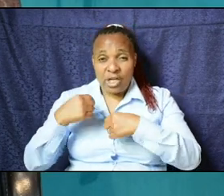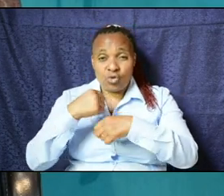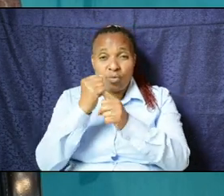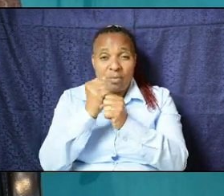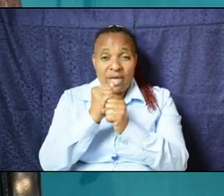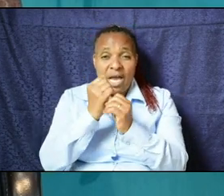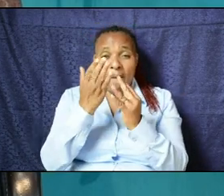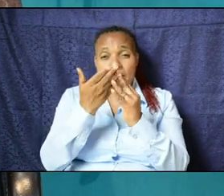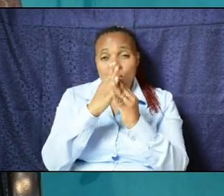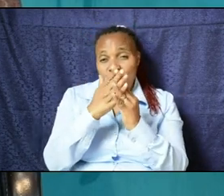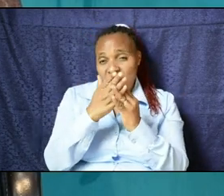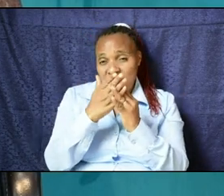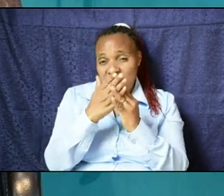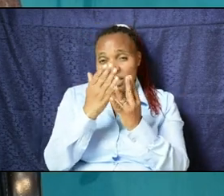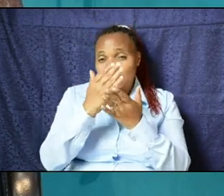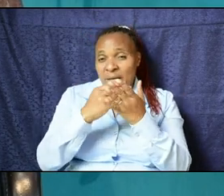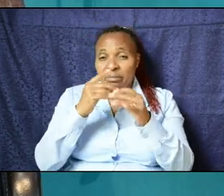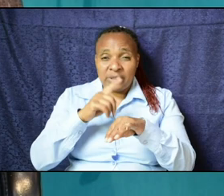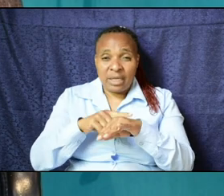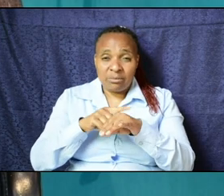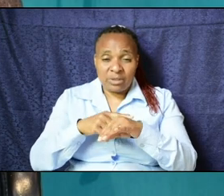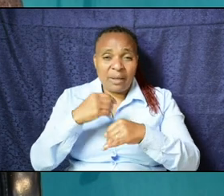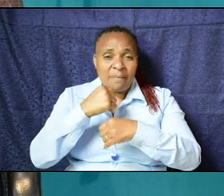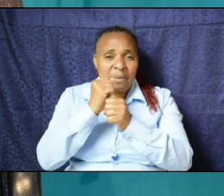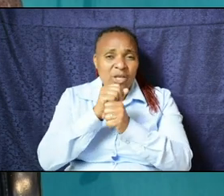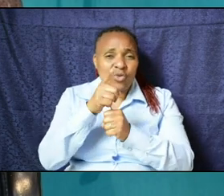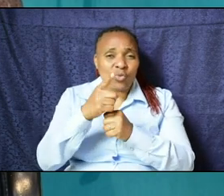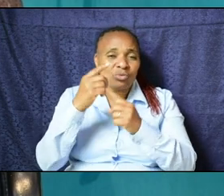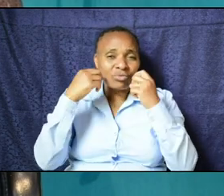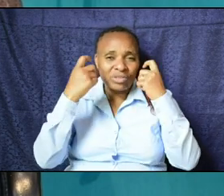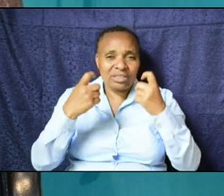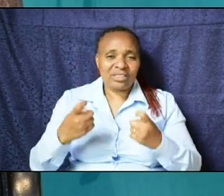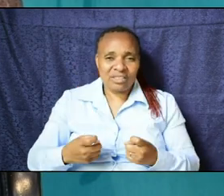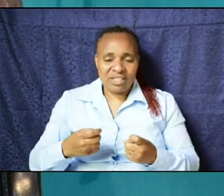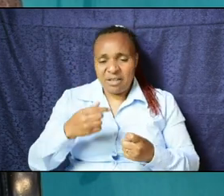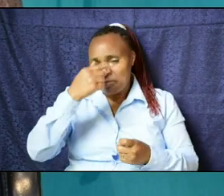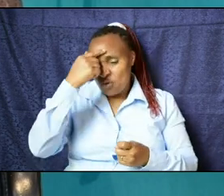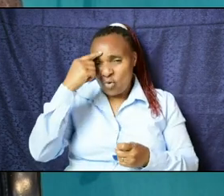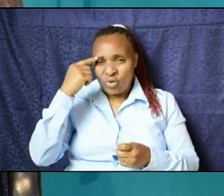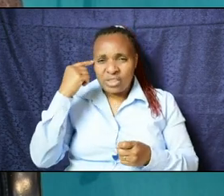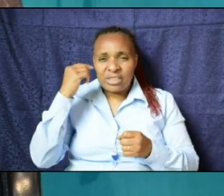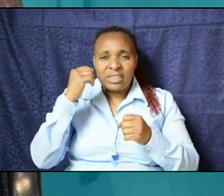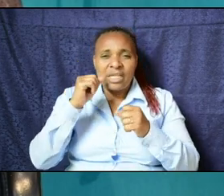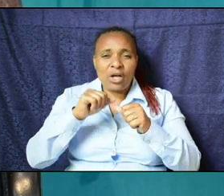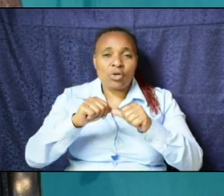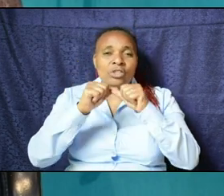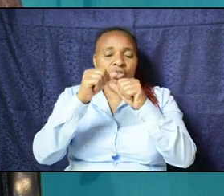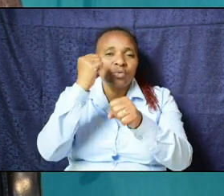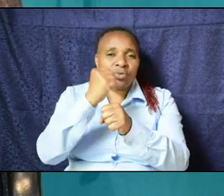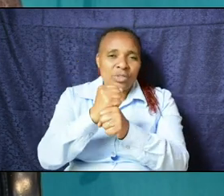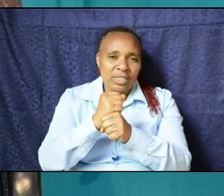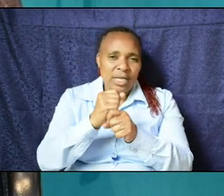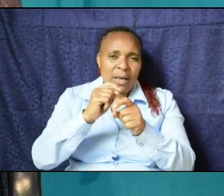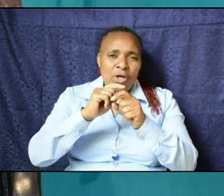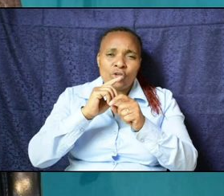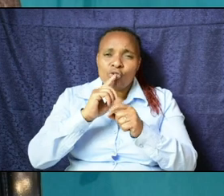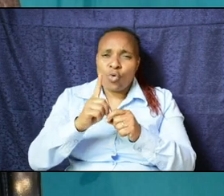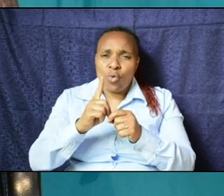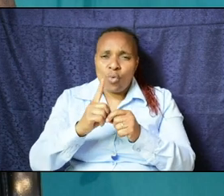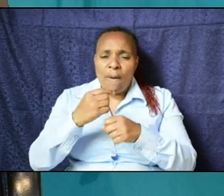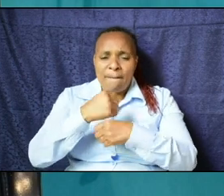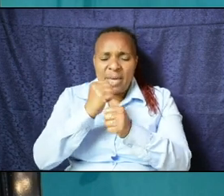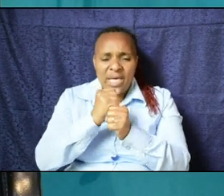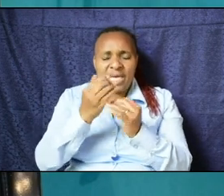boundary, because sometimes somebody can cause you to sin just because of what they're still doing. So creating boundaries also will